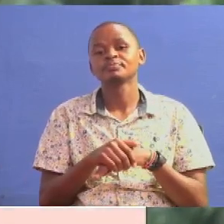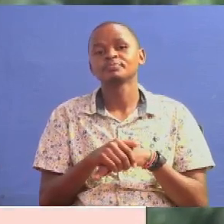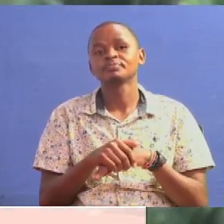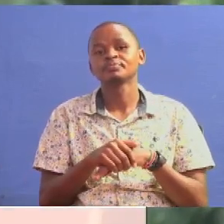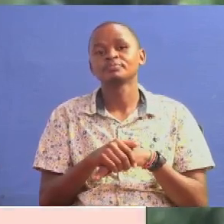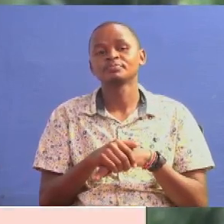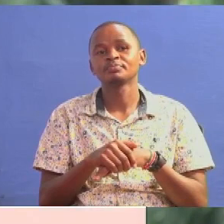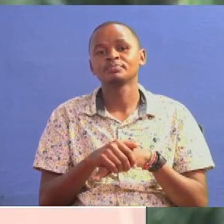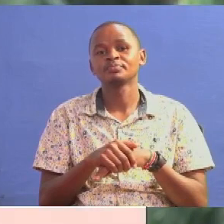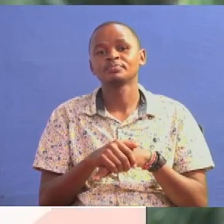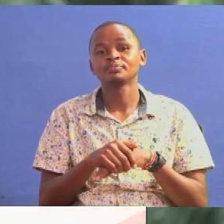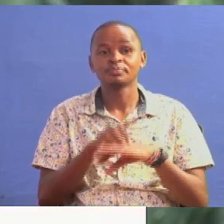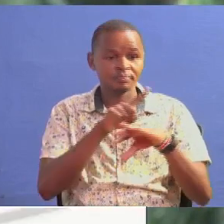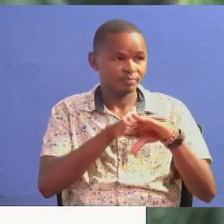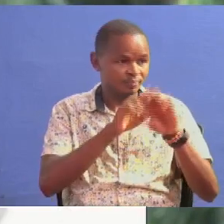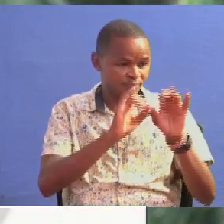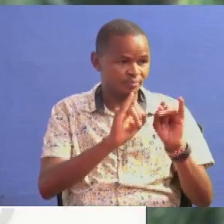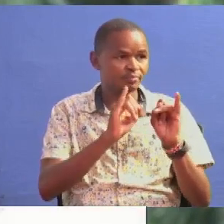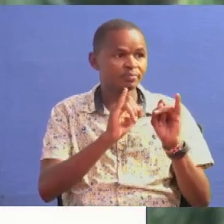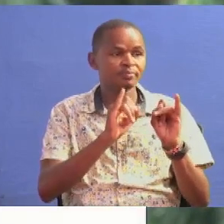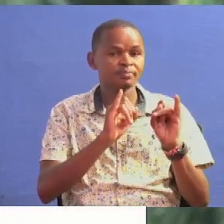Na imefika wakati